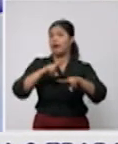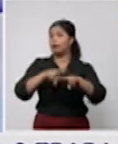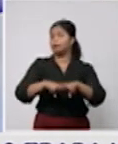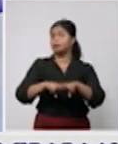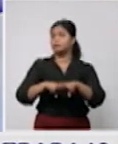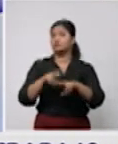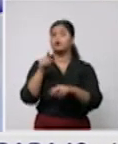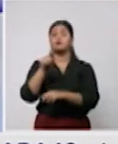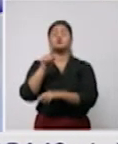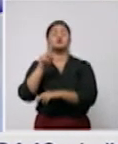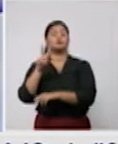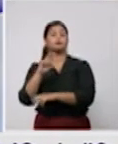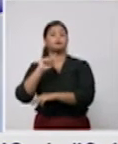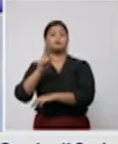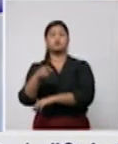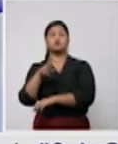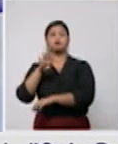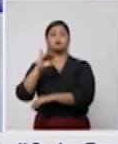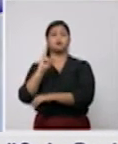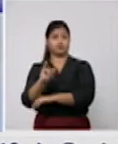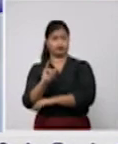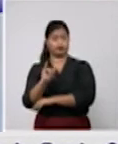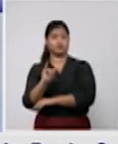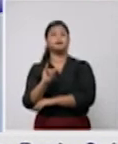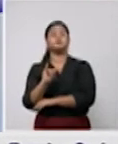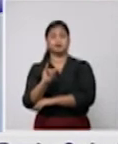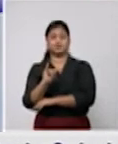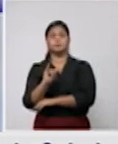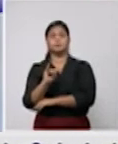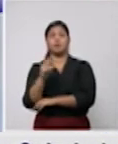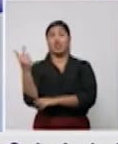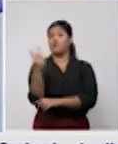25.83. Next comes Havana with a rate of